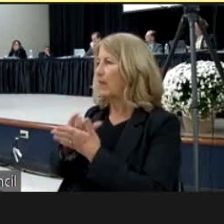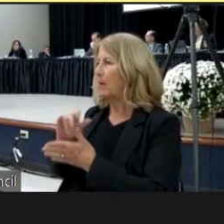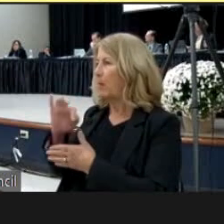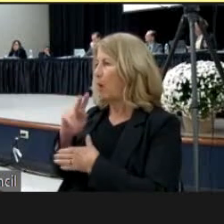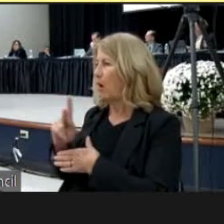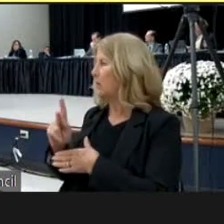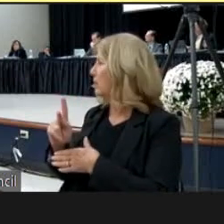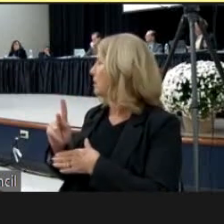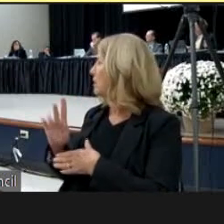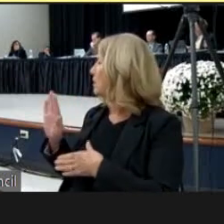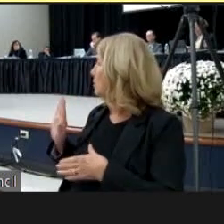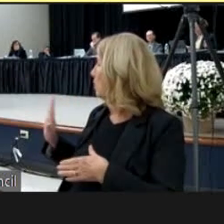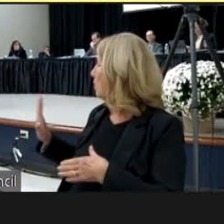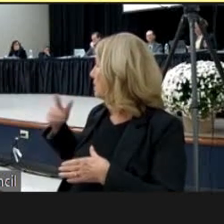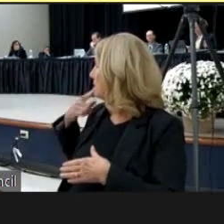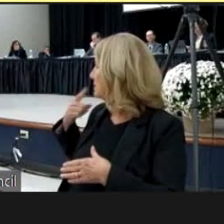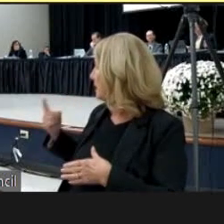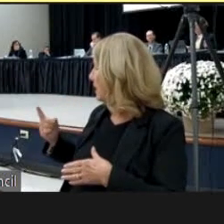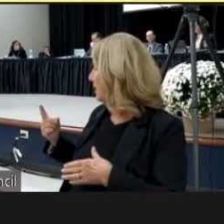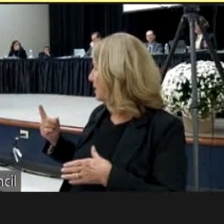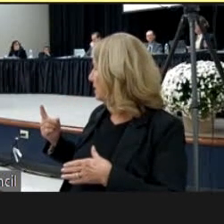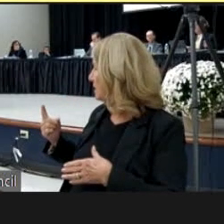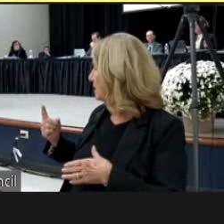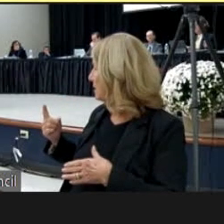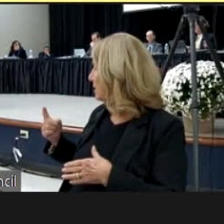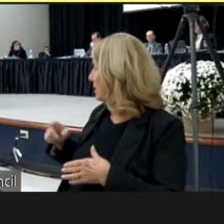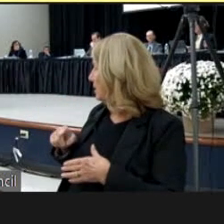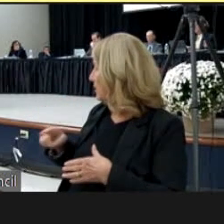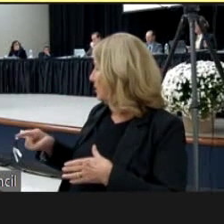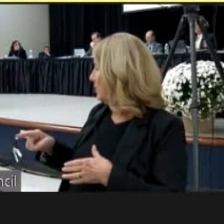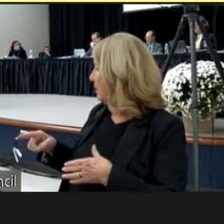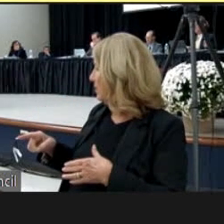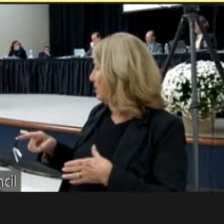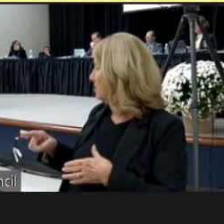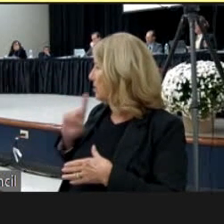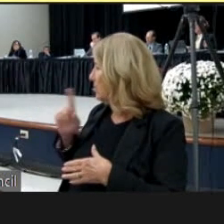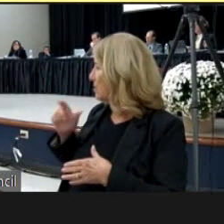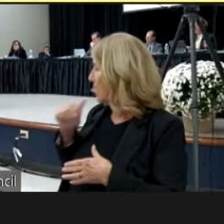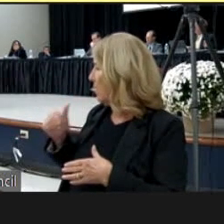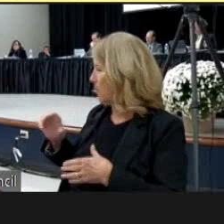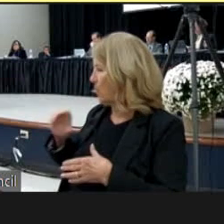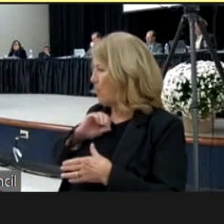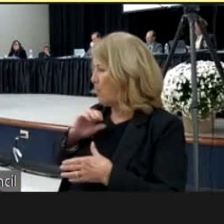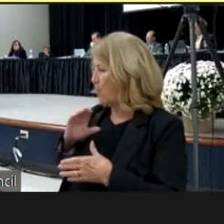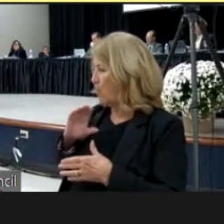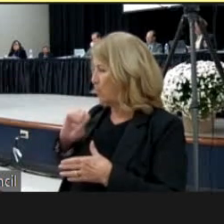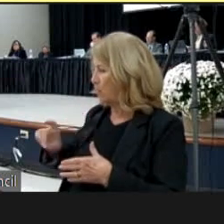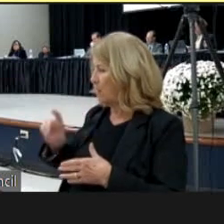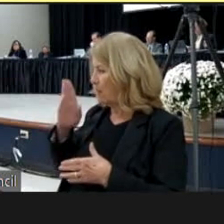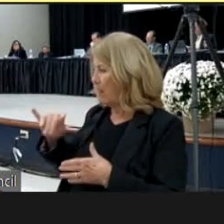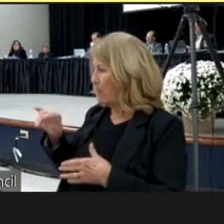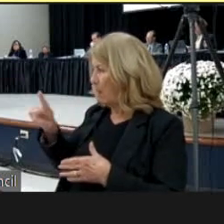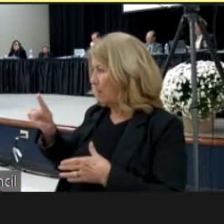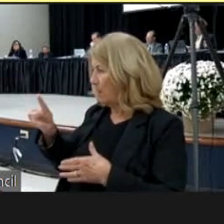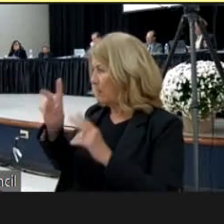So you're saying these aren't all owned by one person? So no, they're all different owners.